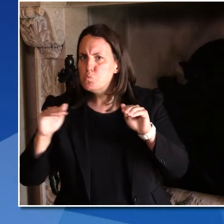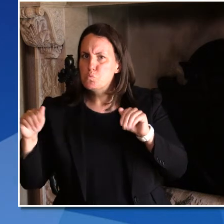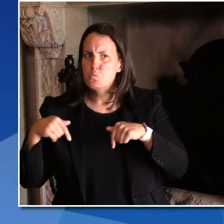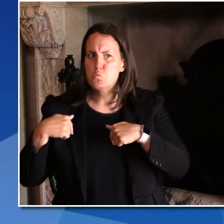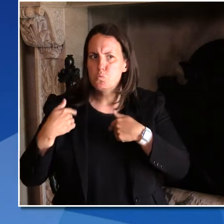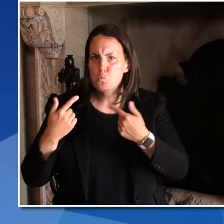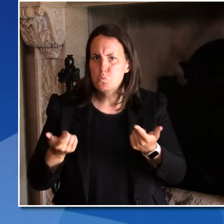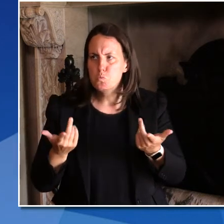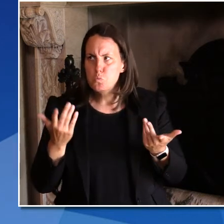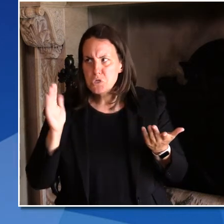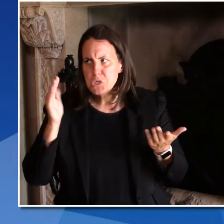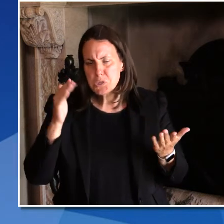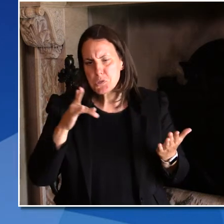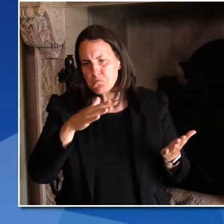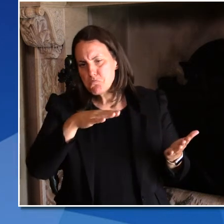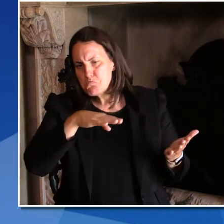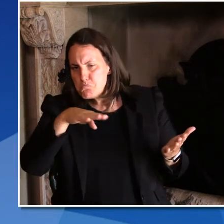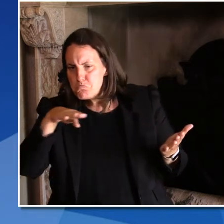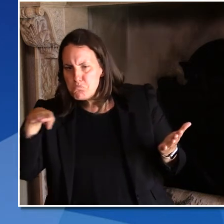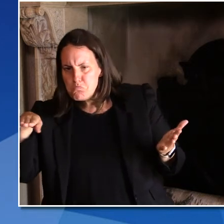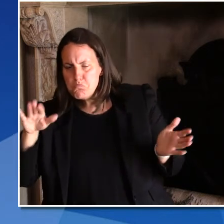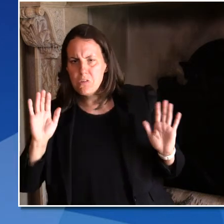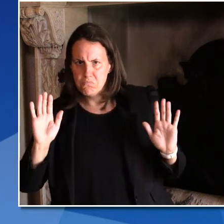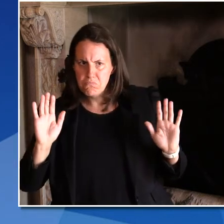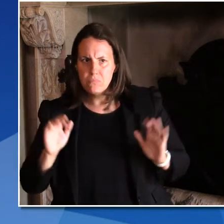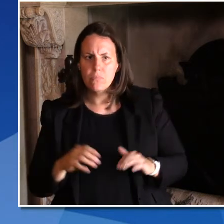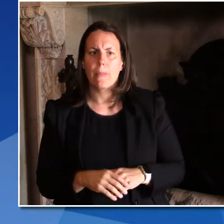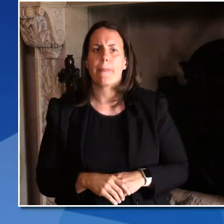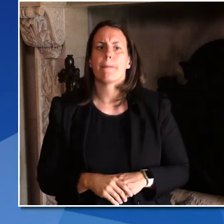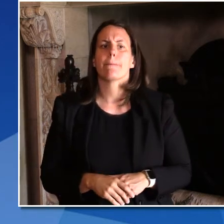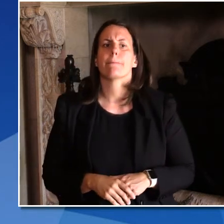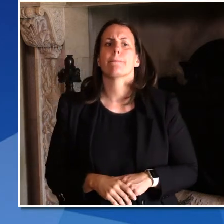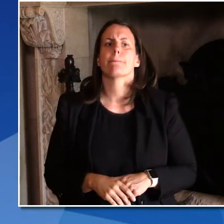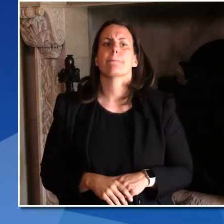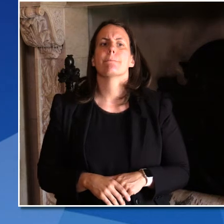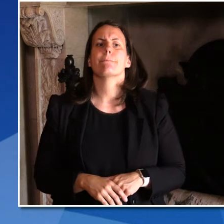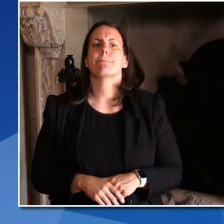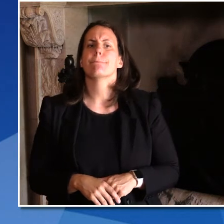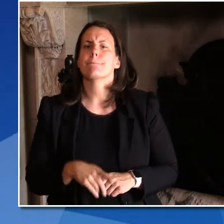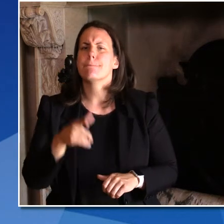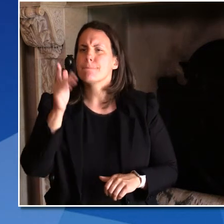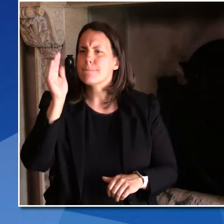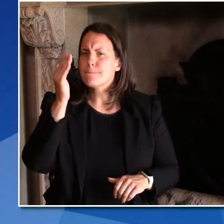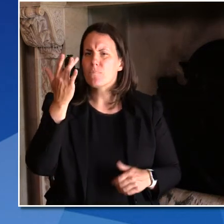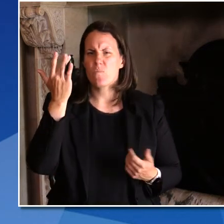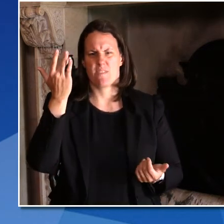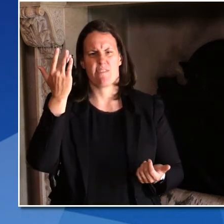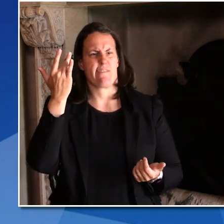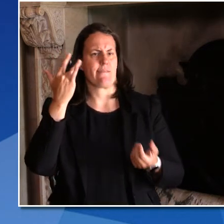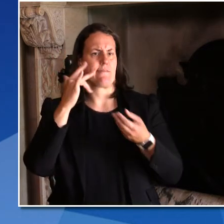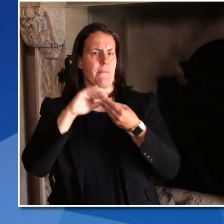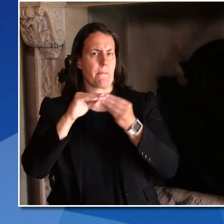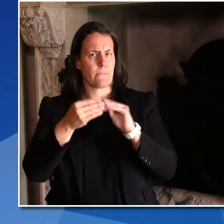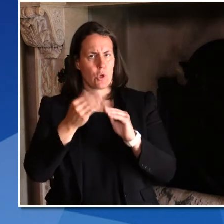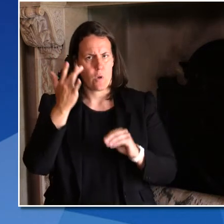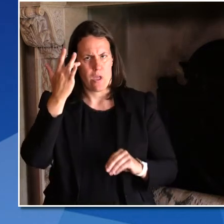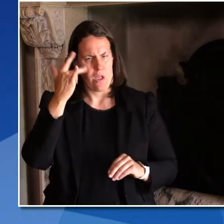you can specifically attribute that to? I know there's been emphasis on wearing masks or